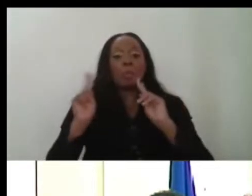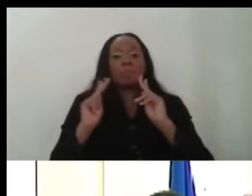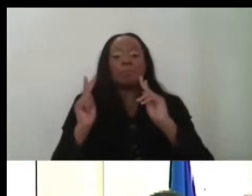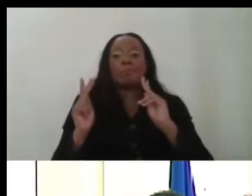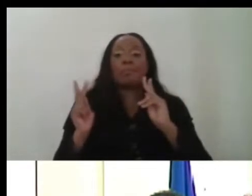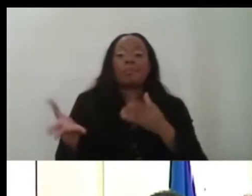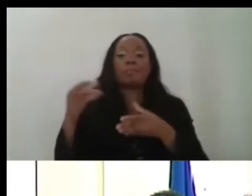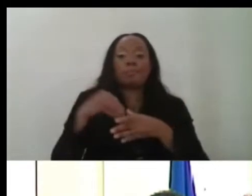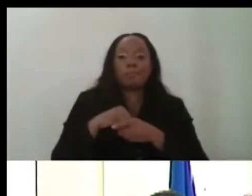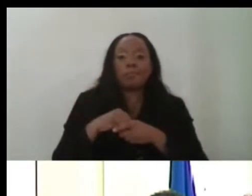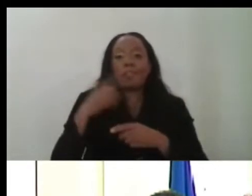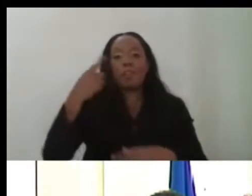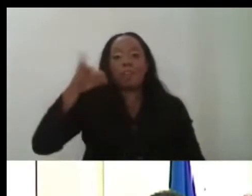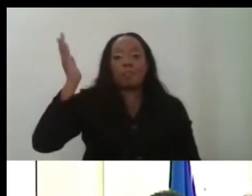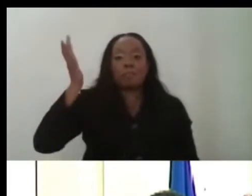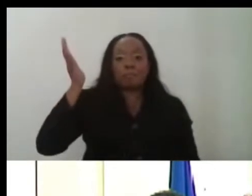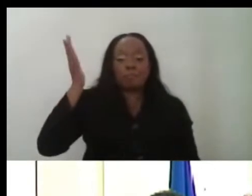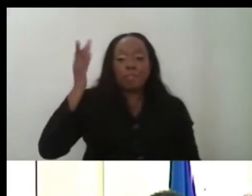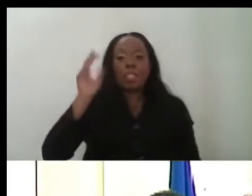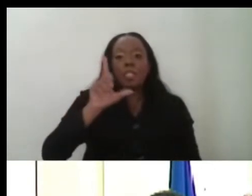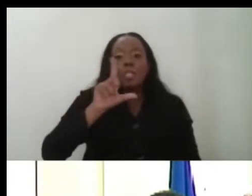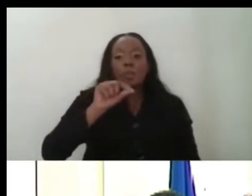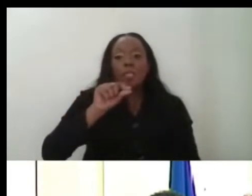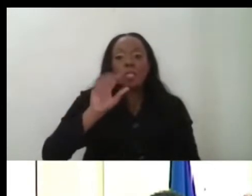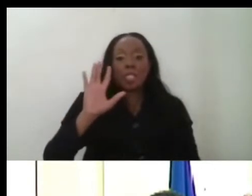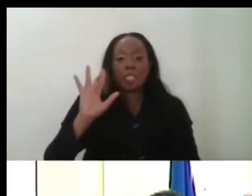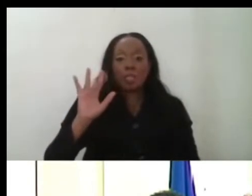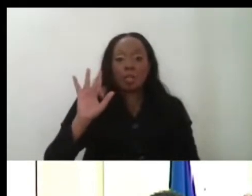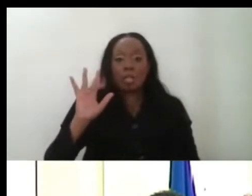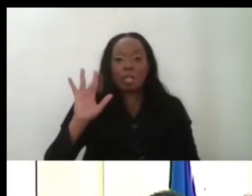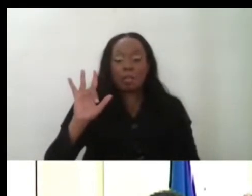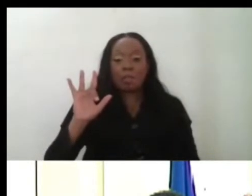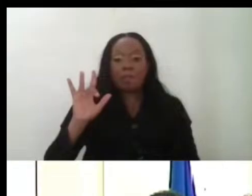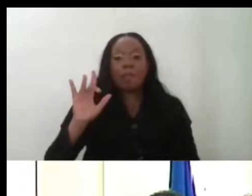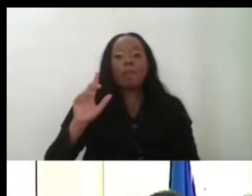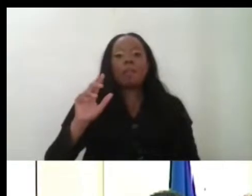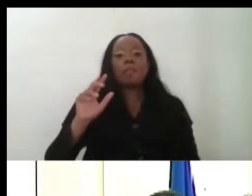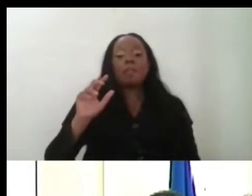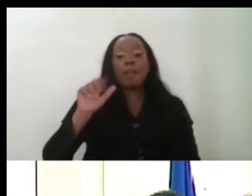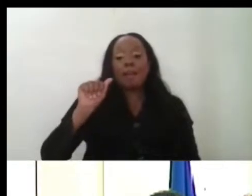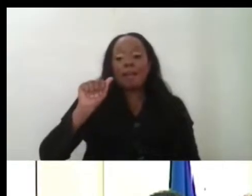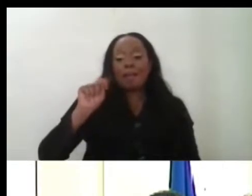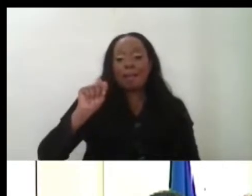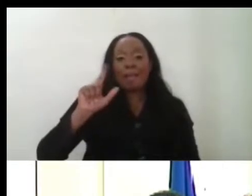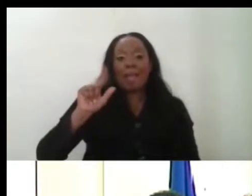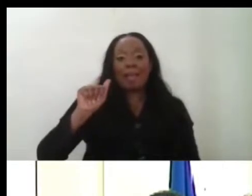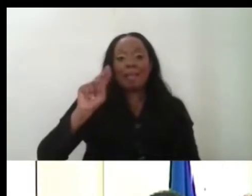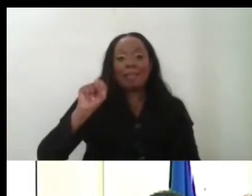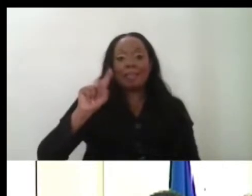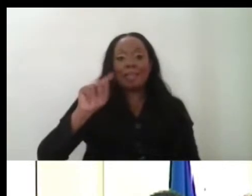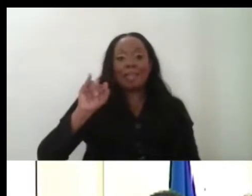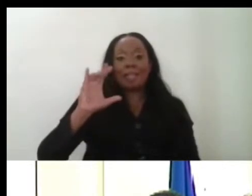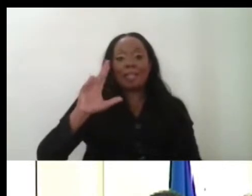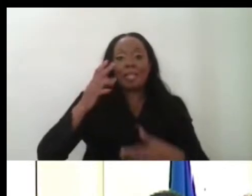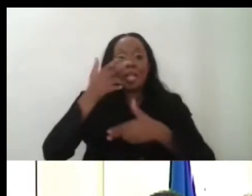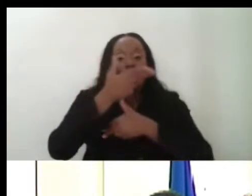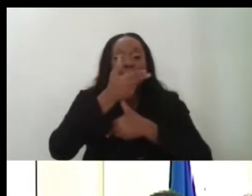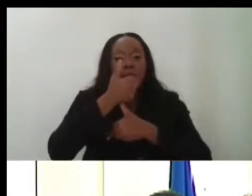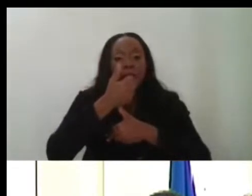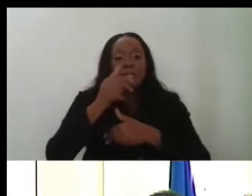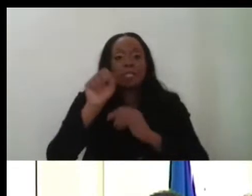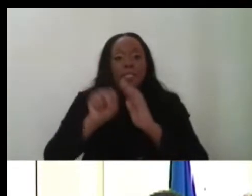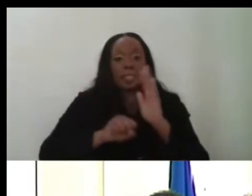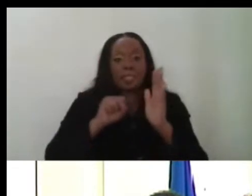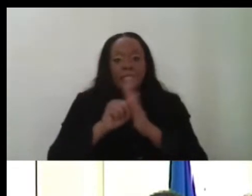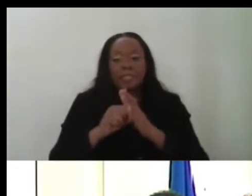conference launch of the 2025 Atlantic hurricane season a success. So first of all, let